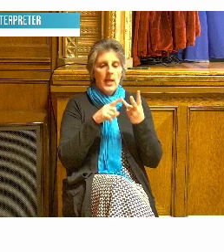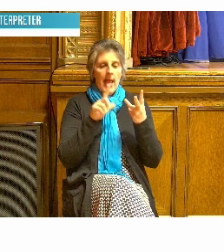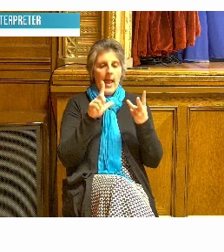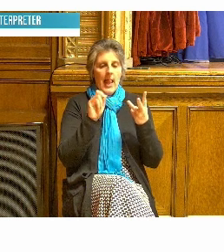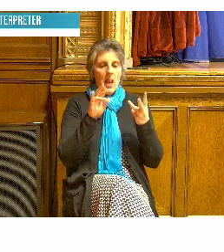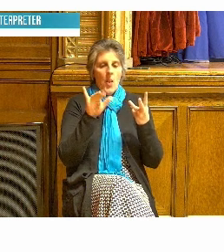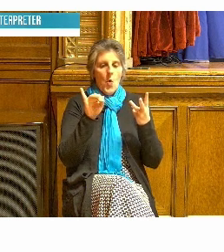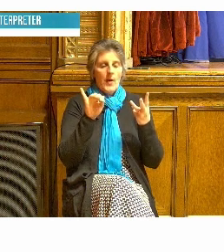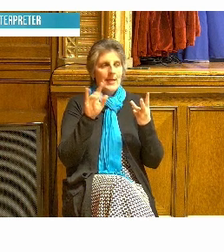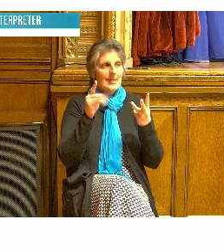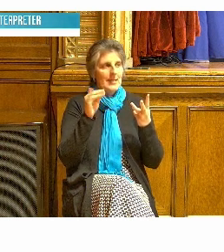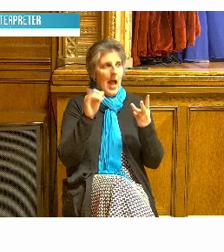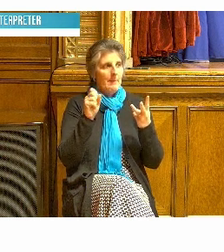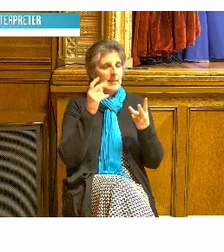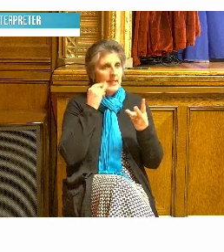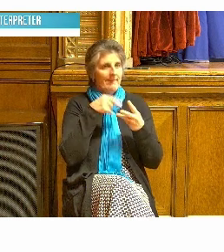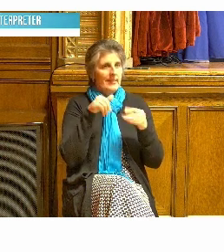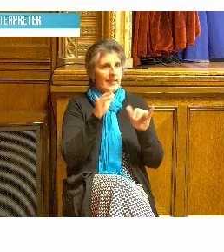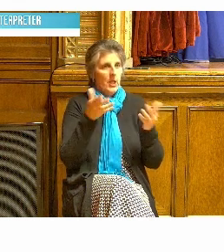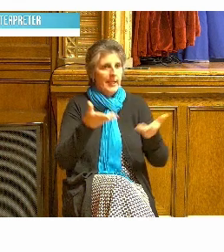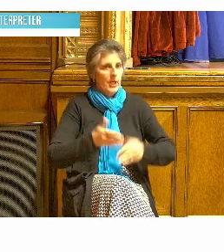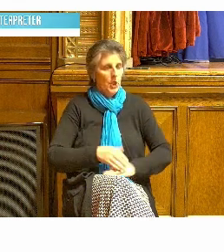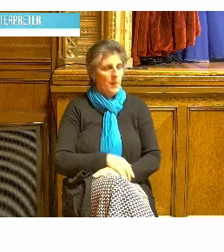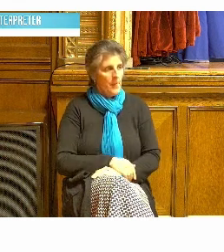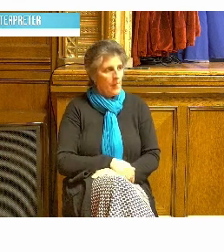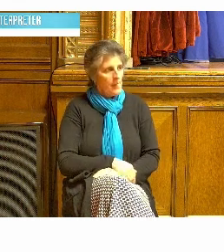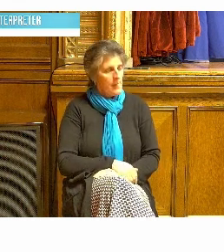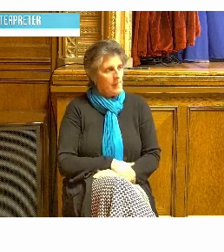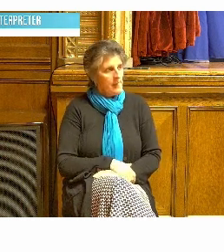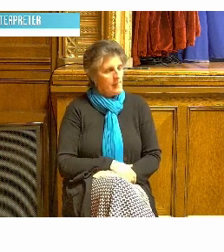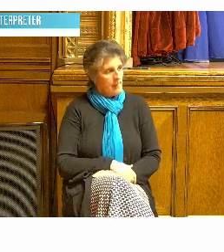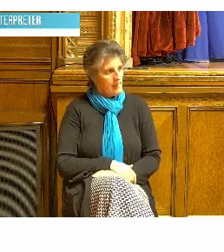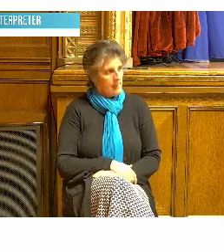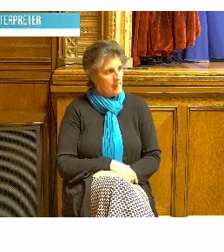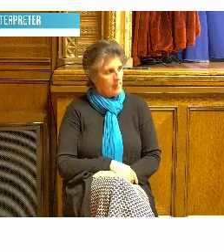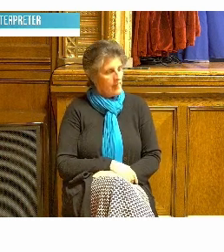Lori Thomas, if they are here.